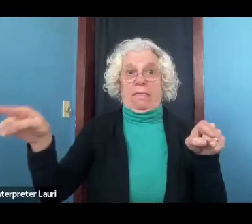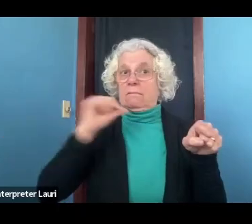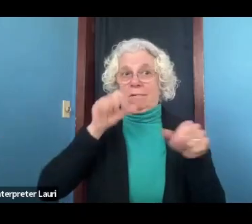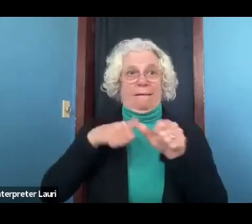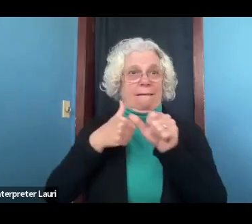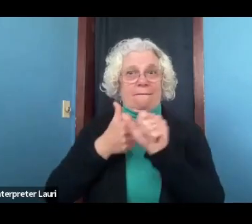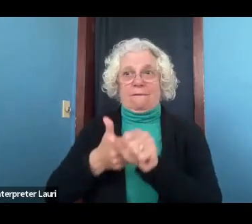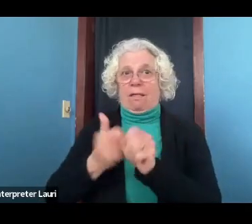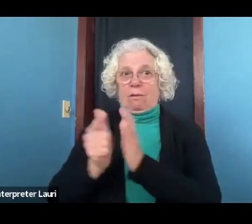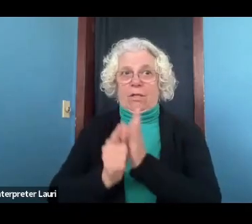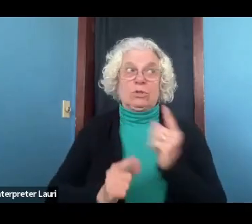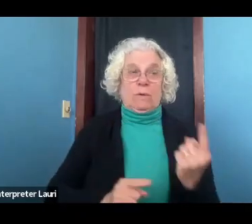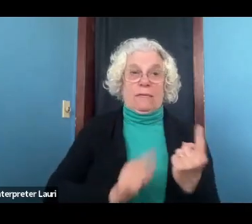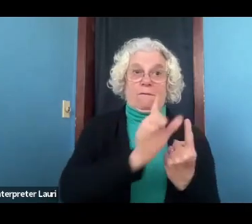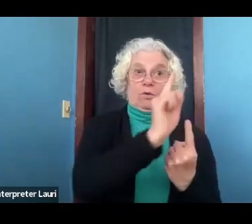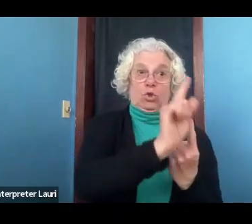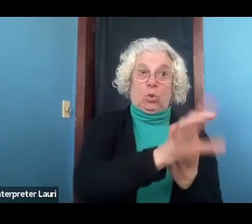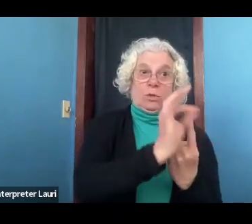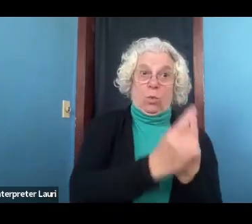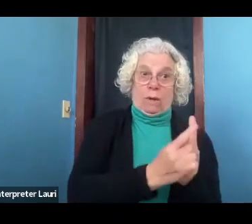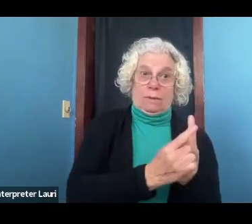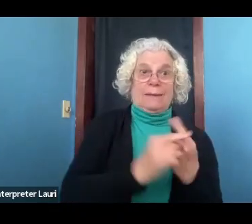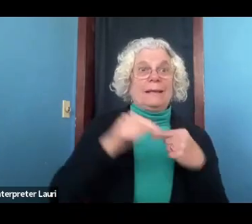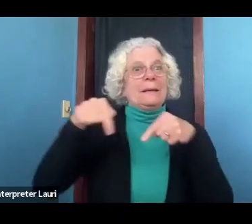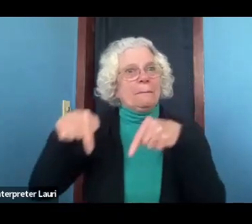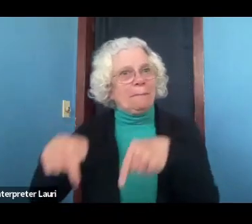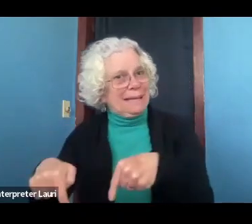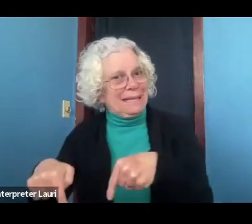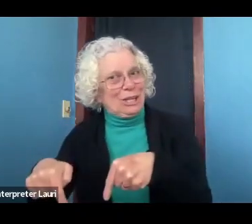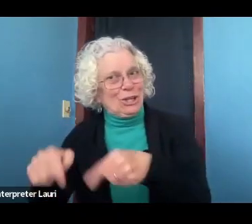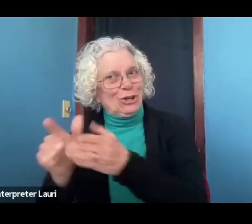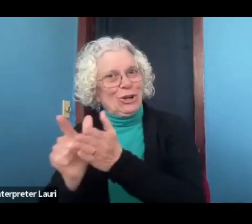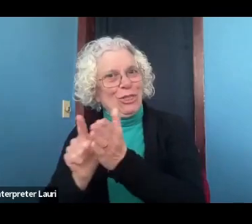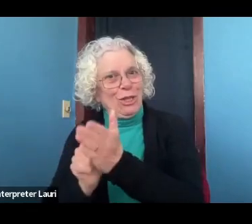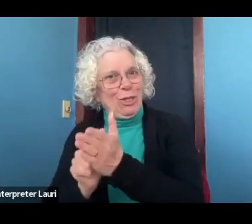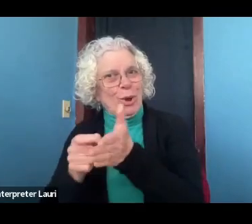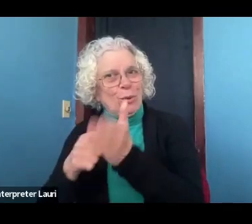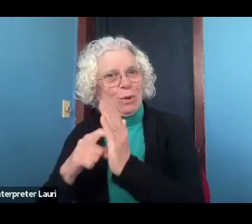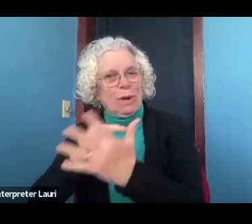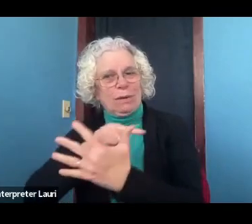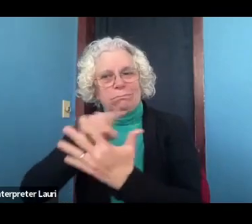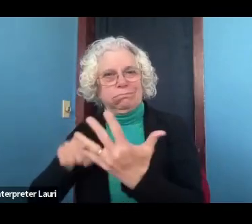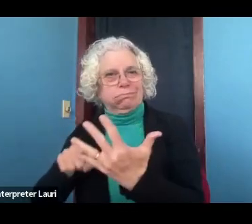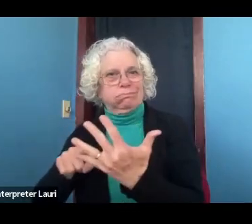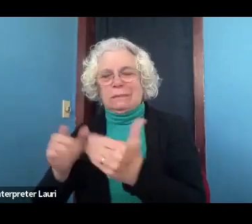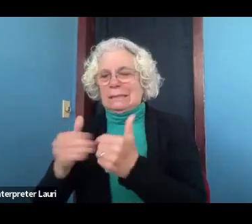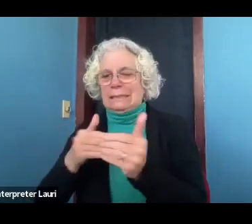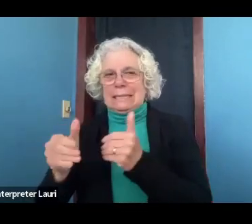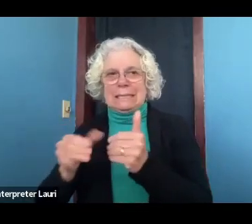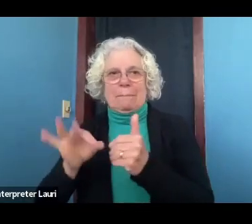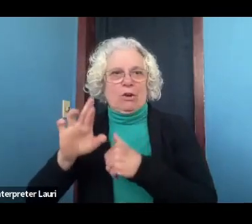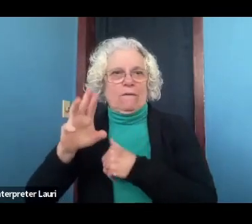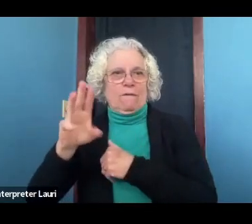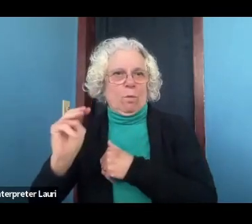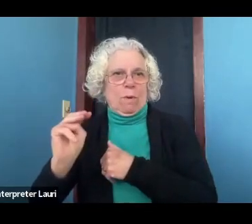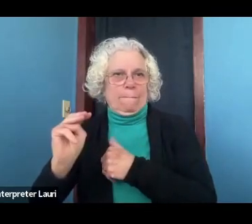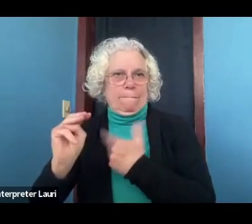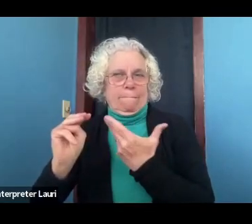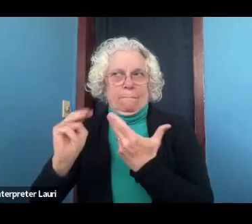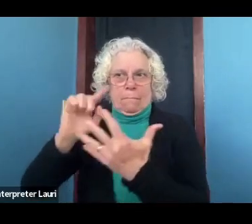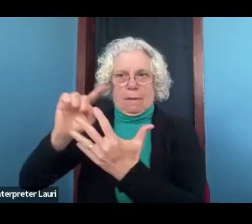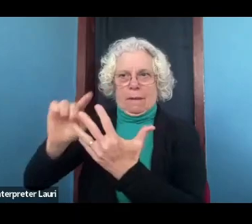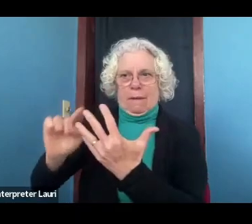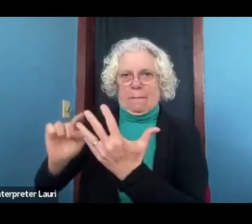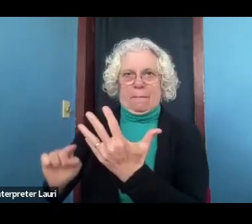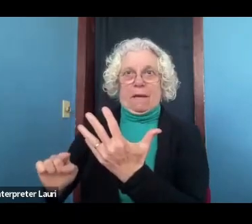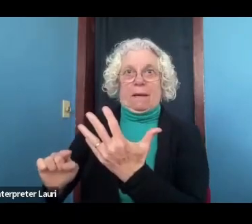form. For this, you can see following the statute requirements can be in any format. You just have to have those